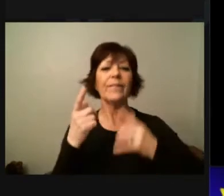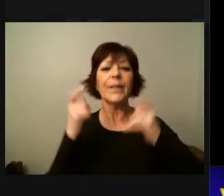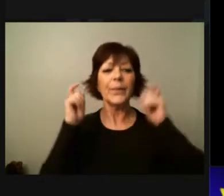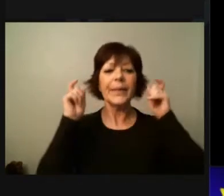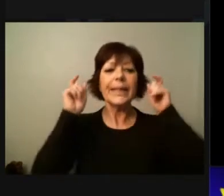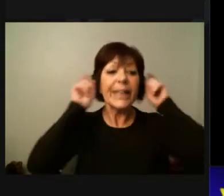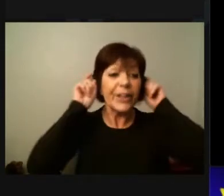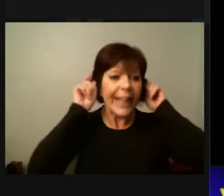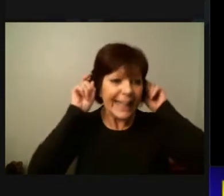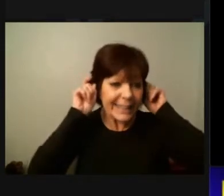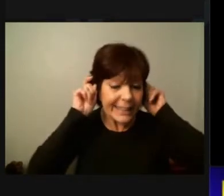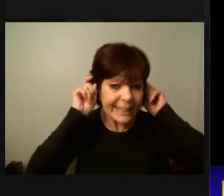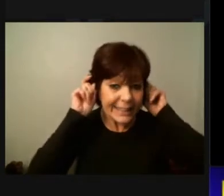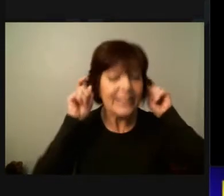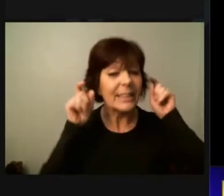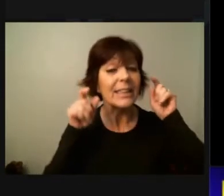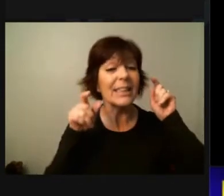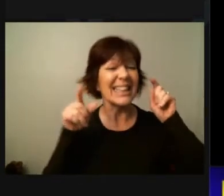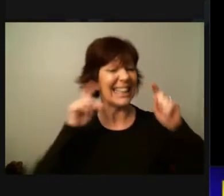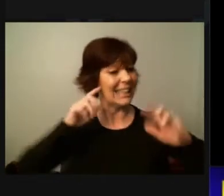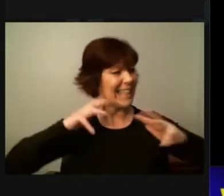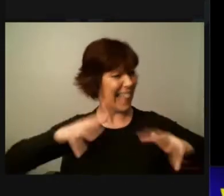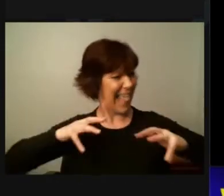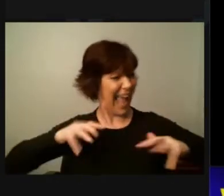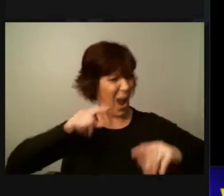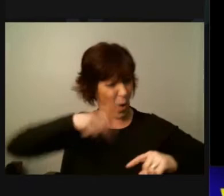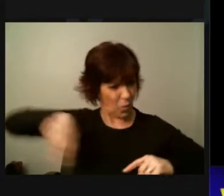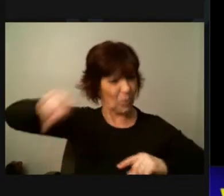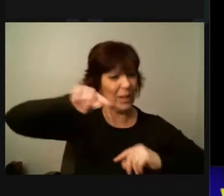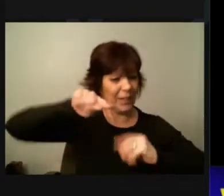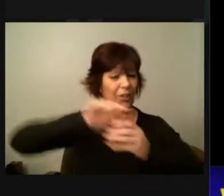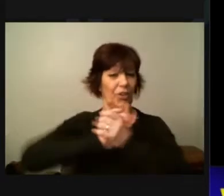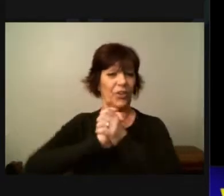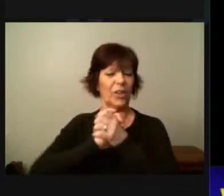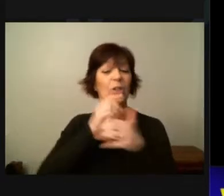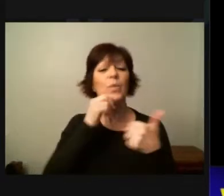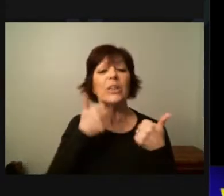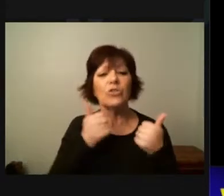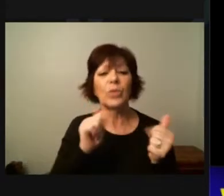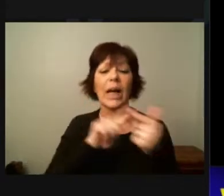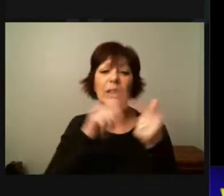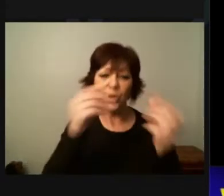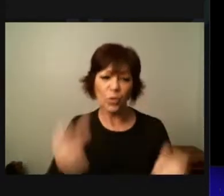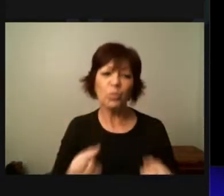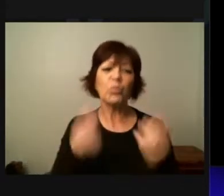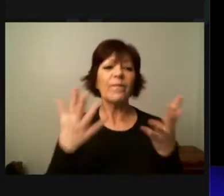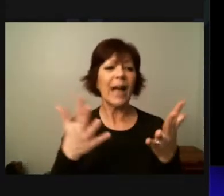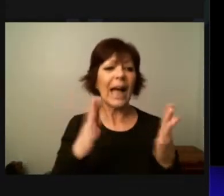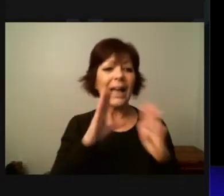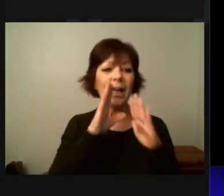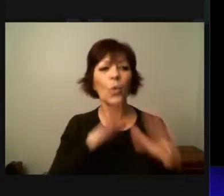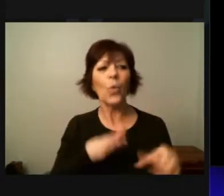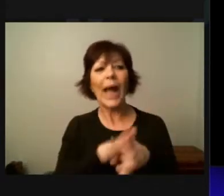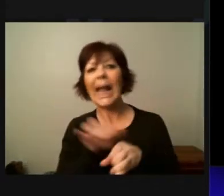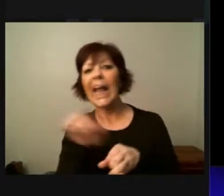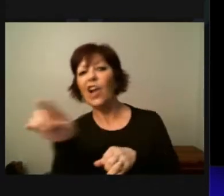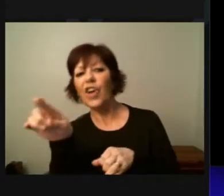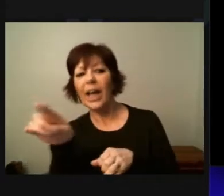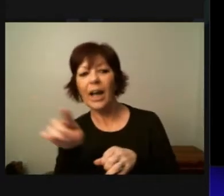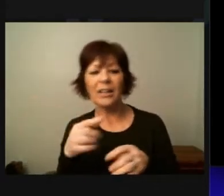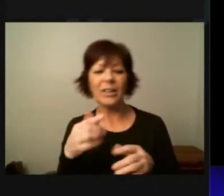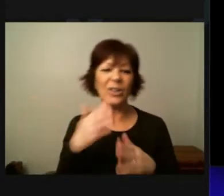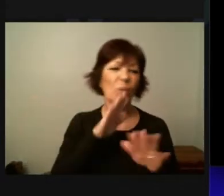assistive devices. It is extremely loud there. We try to provide a quiet area or a quiet